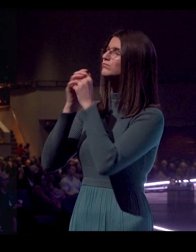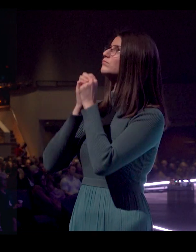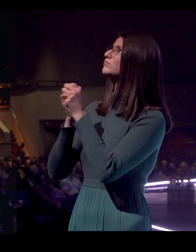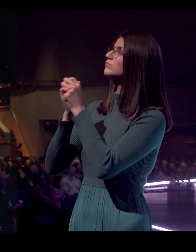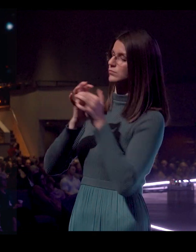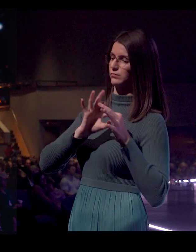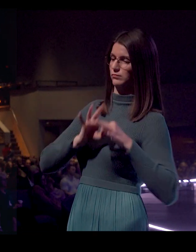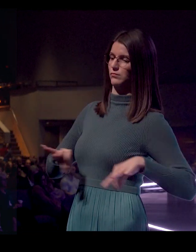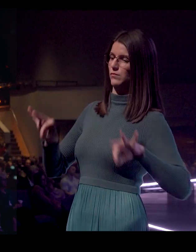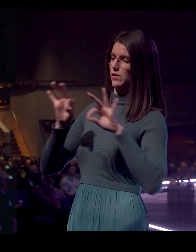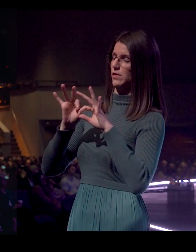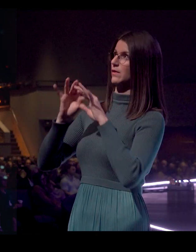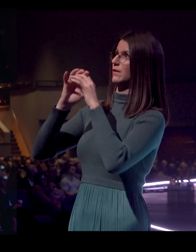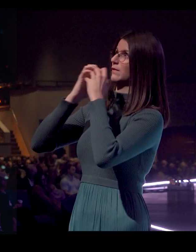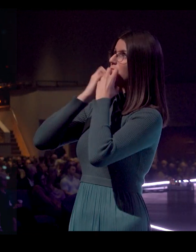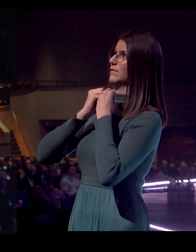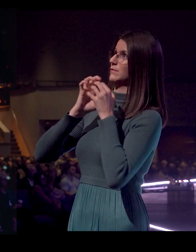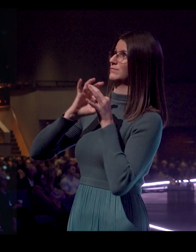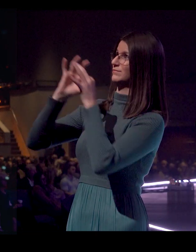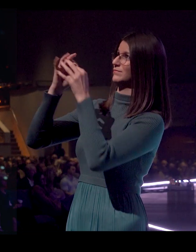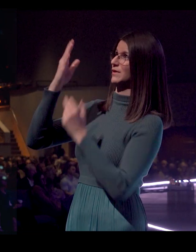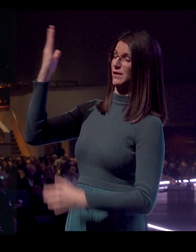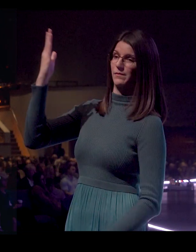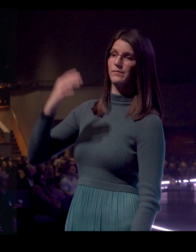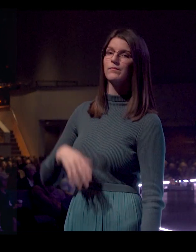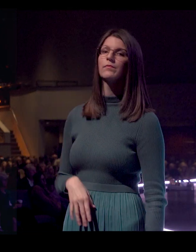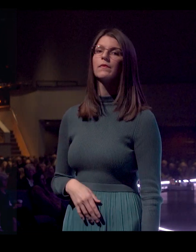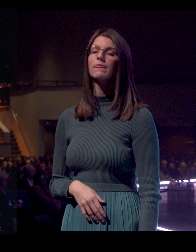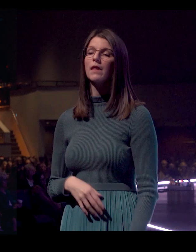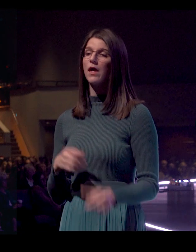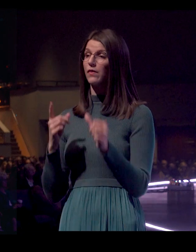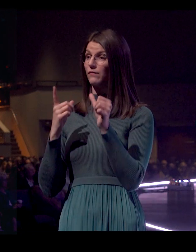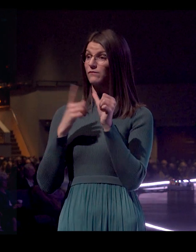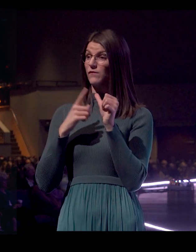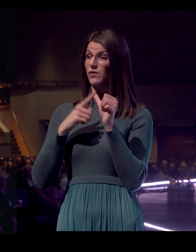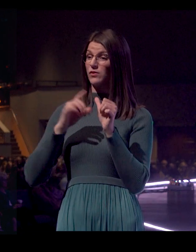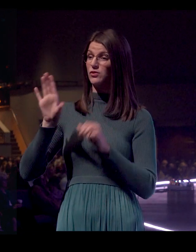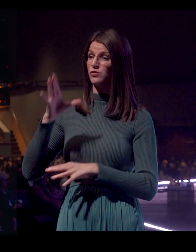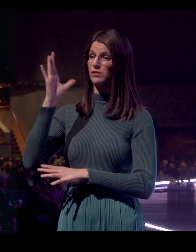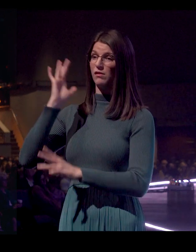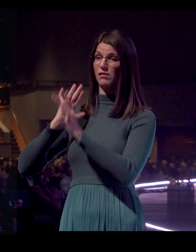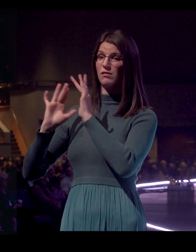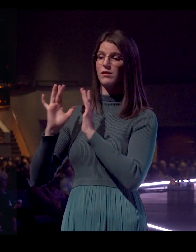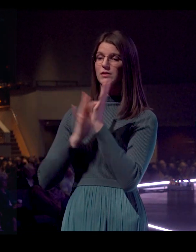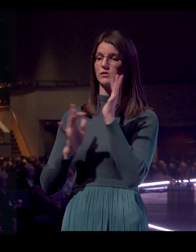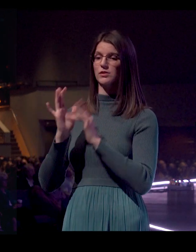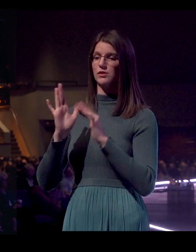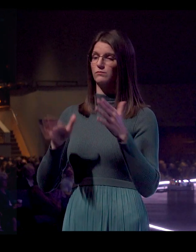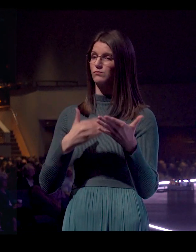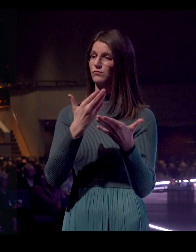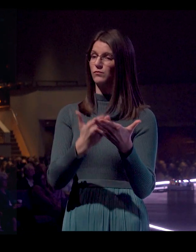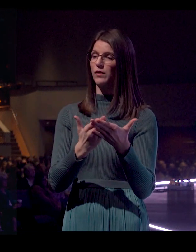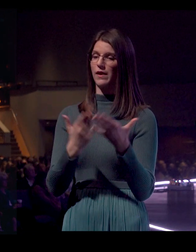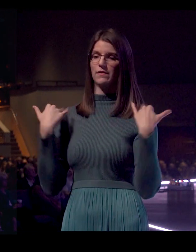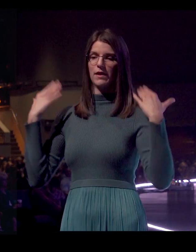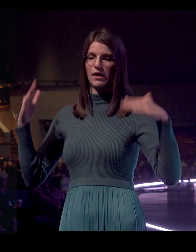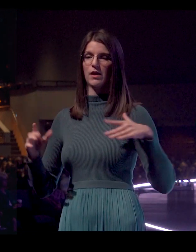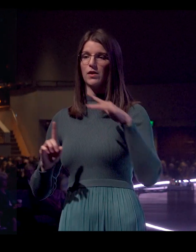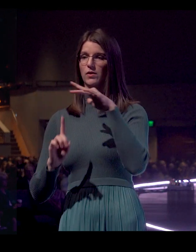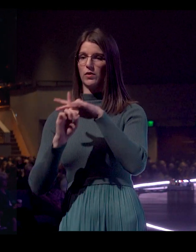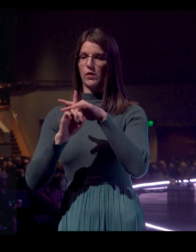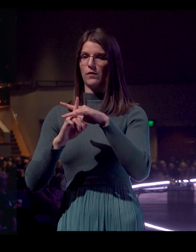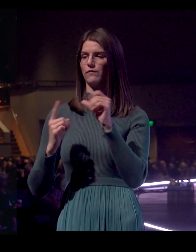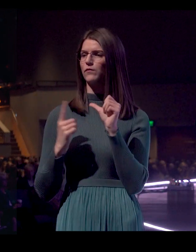Christmas. When Jesus is born and the angels appear, what's the first thing the angels do? They worship. When